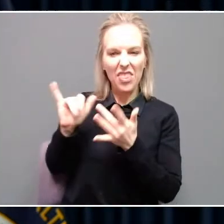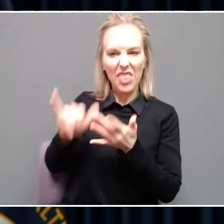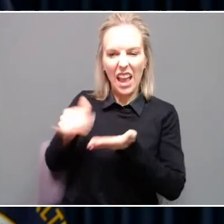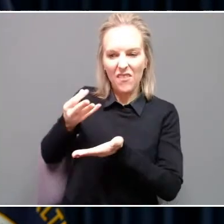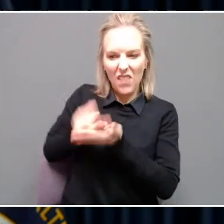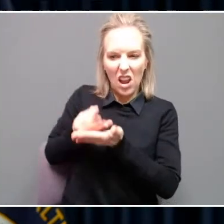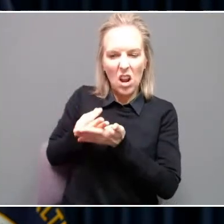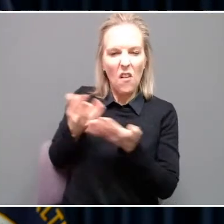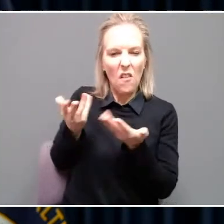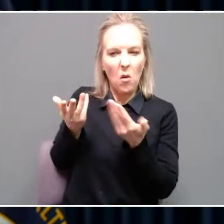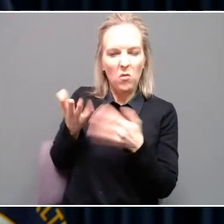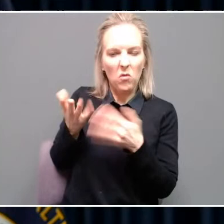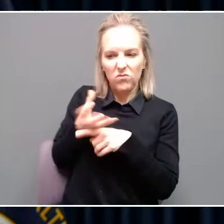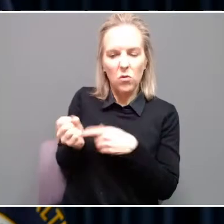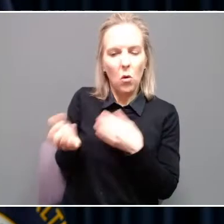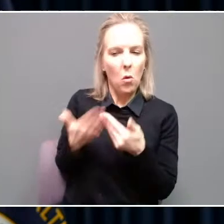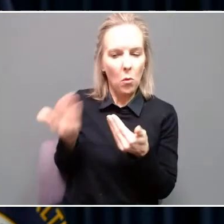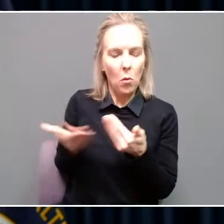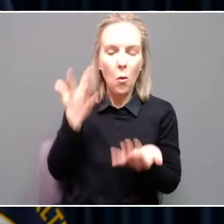helped